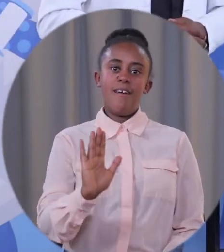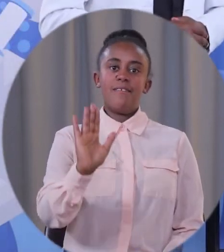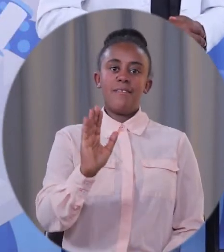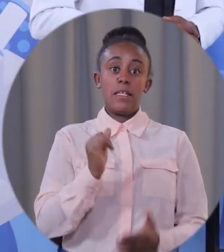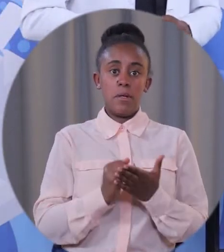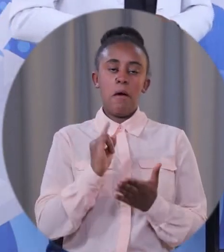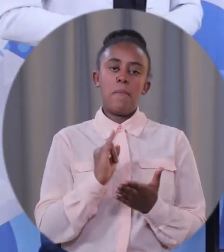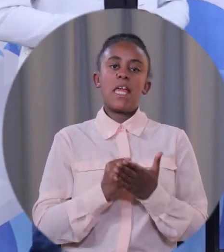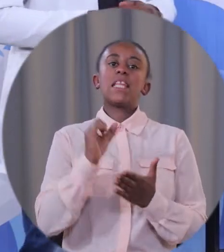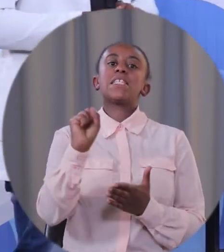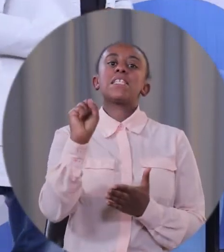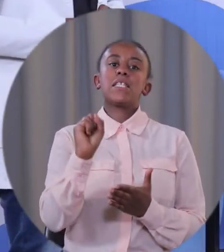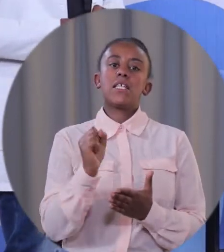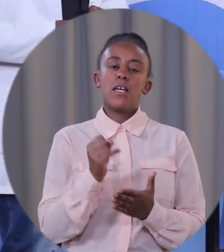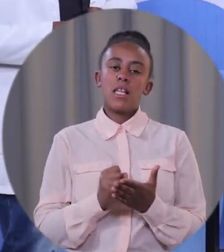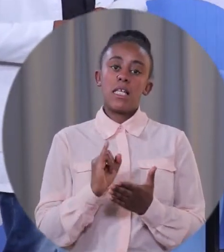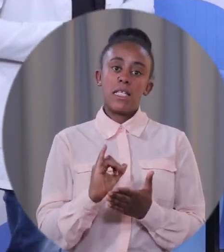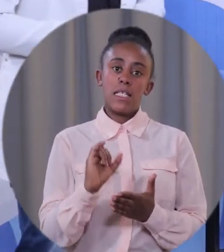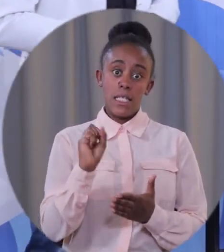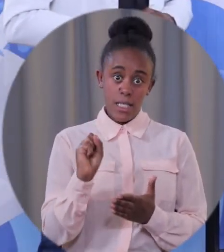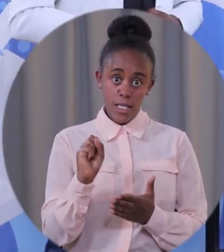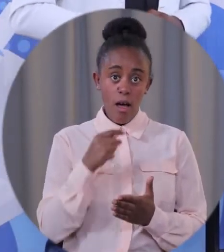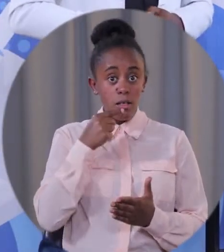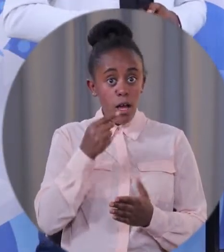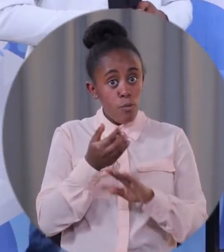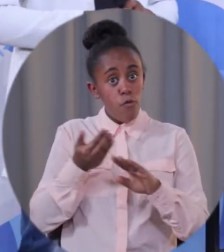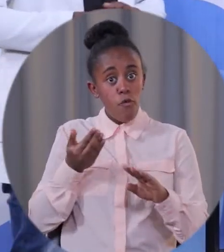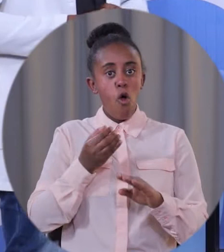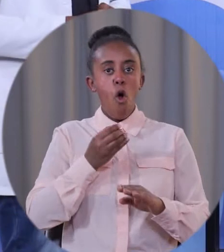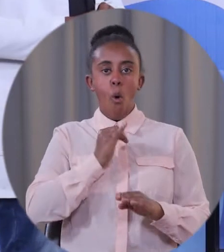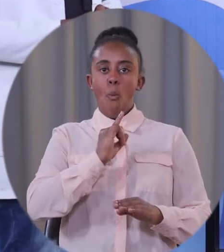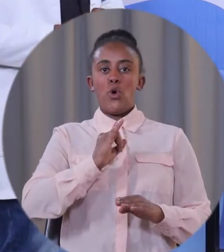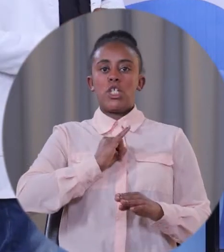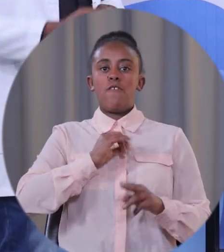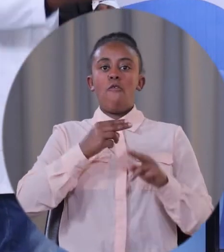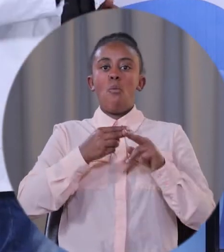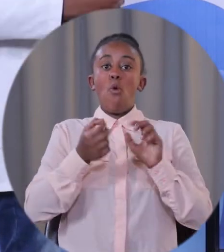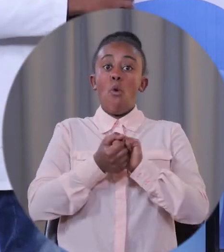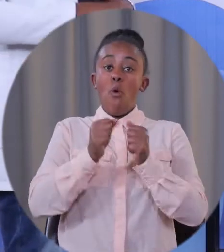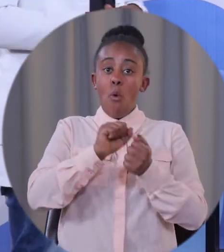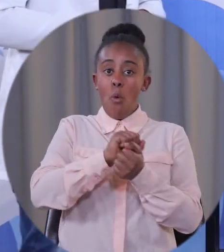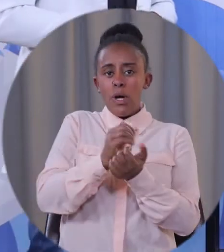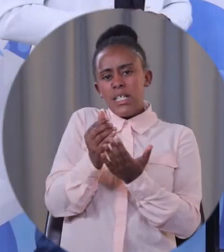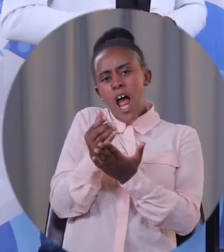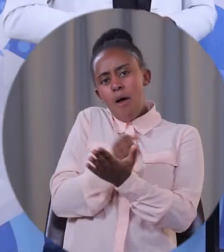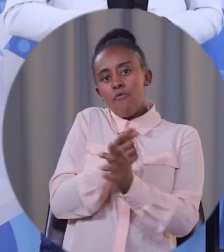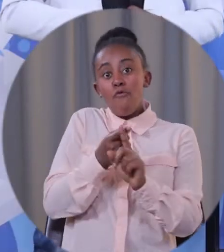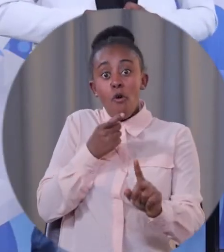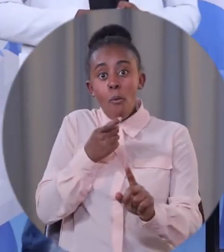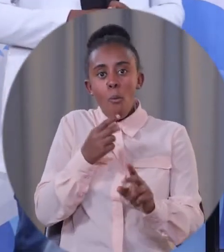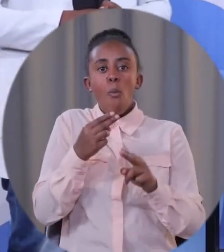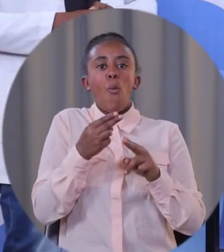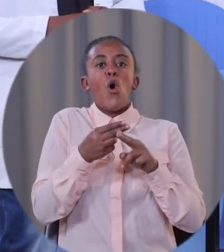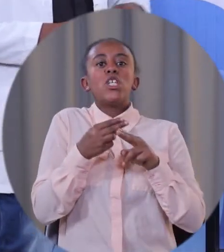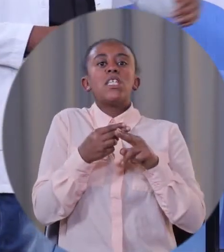its. As I said before, possessive pronouns is derived from possessive